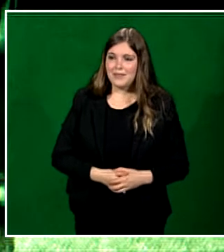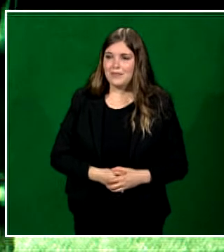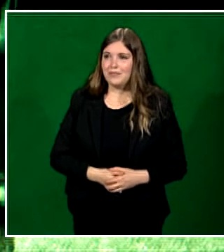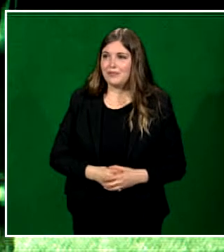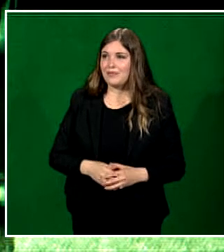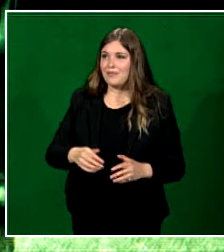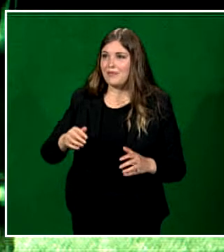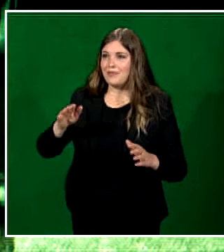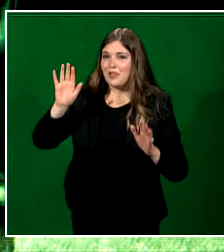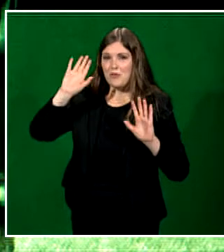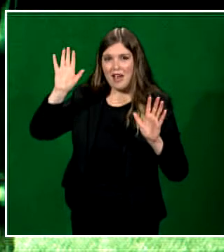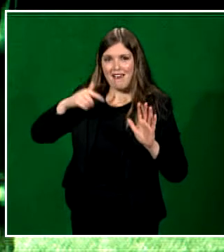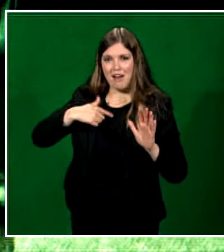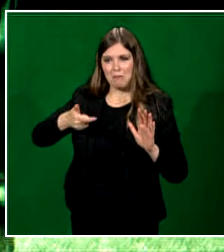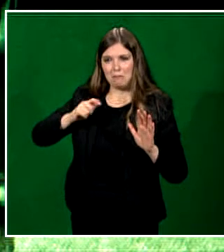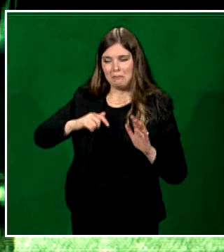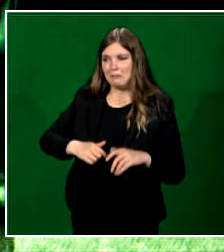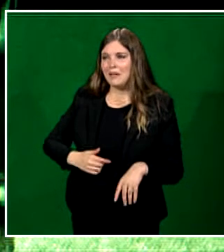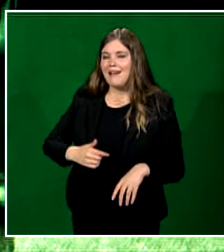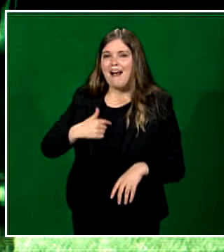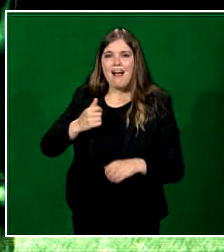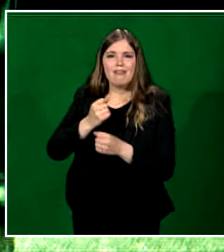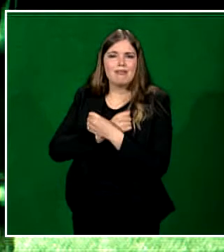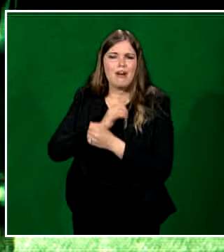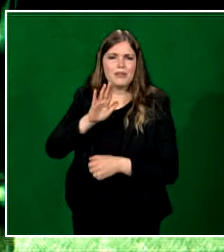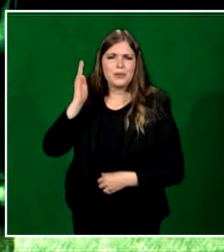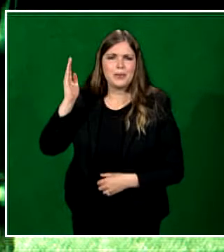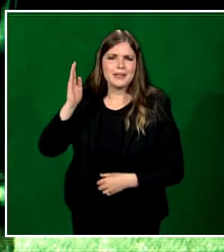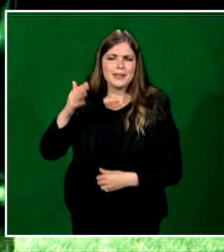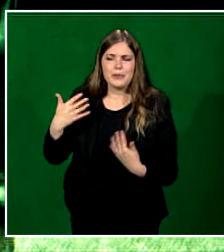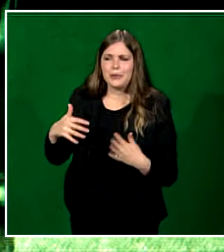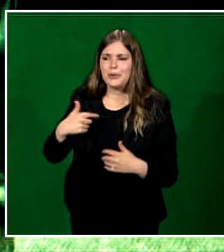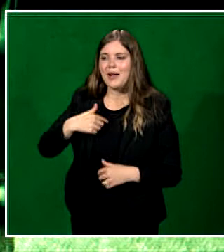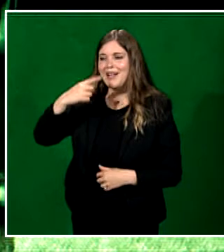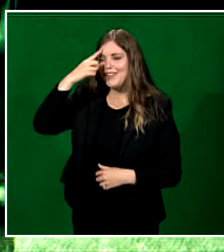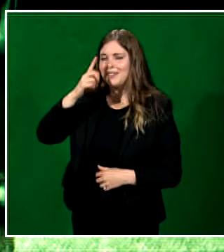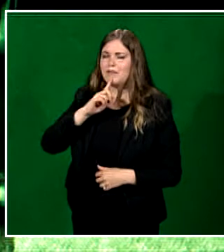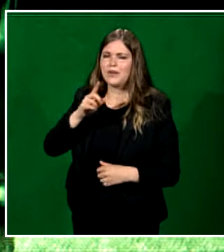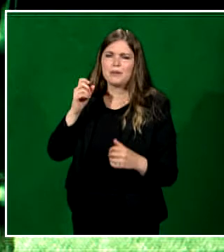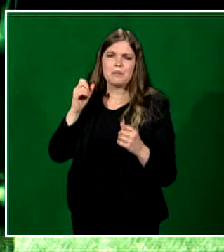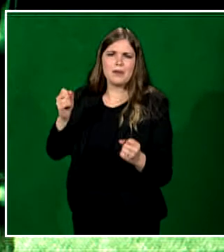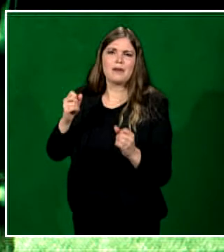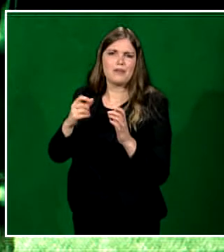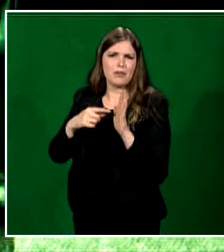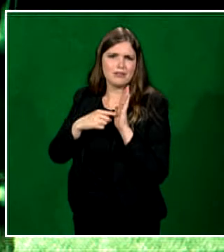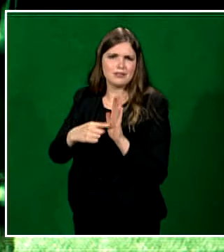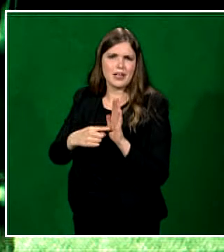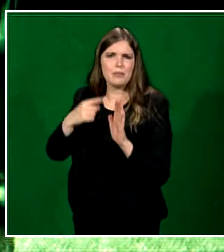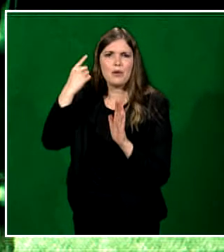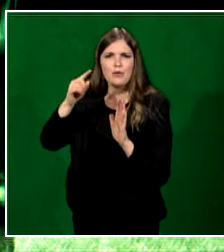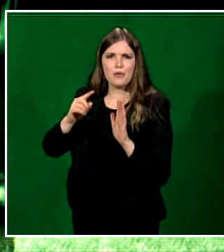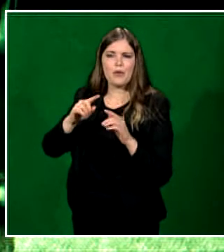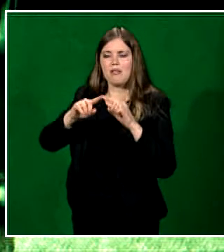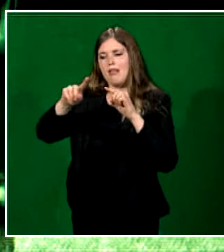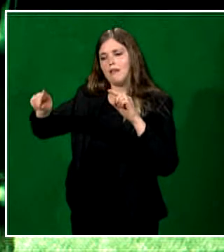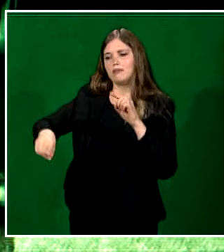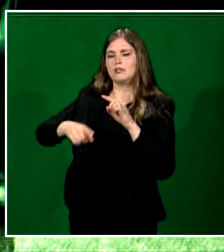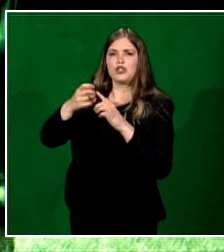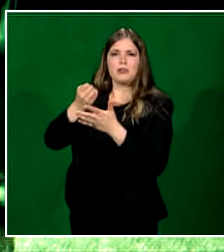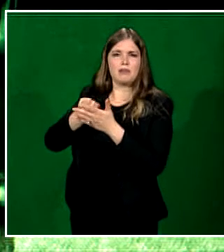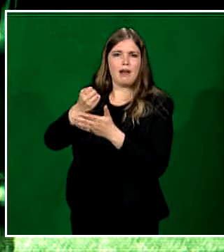Hi, I'll jump in. I loved your presentation. I think it's a very, very powerful example of the circular economy in